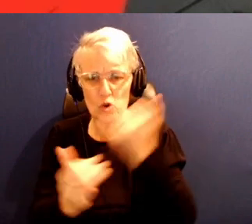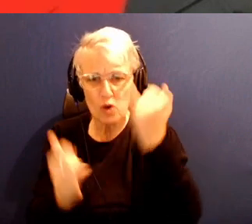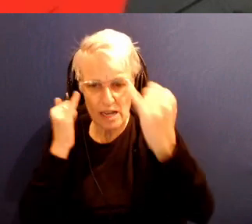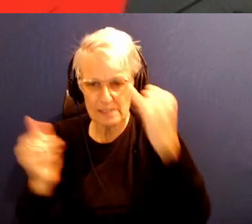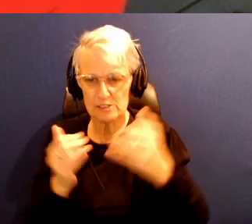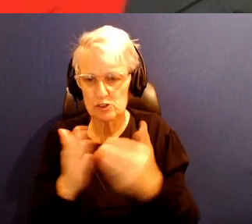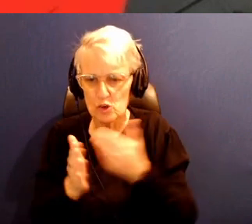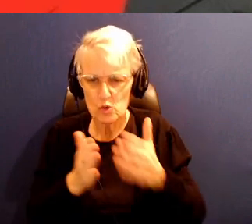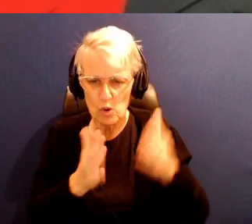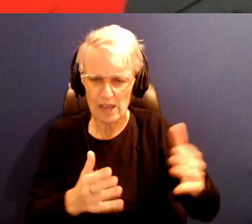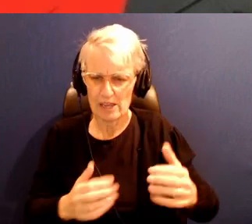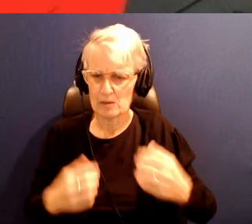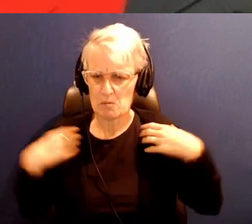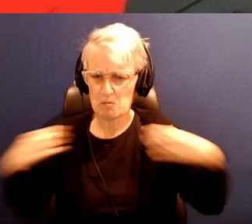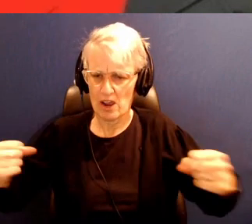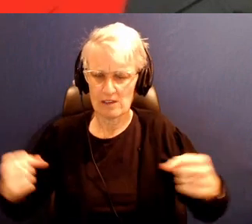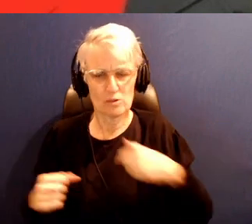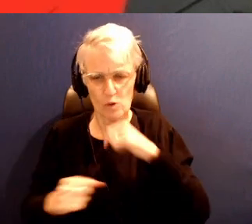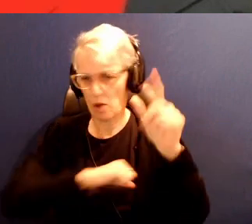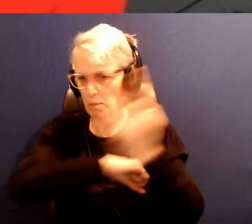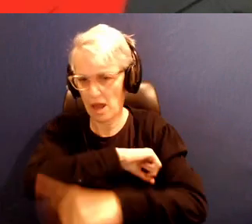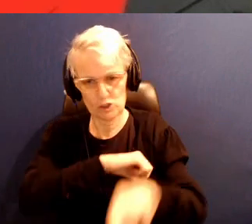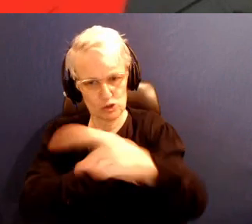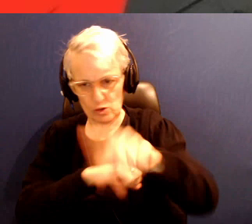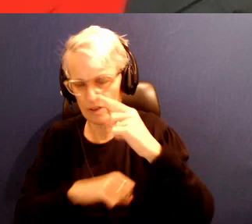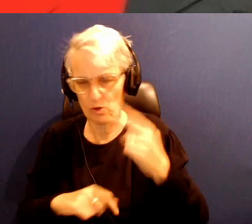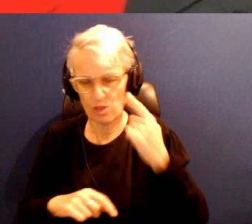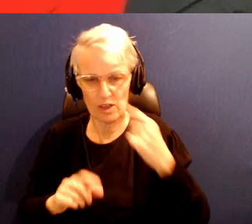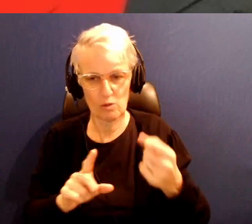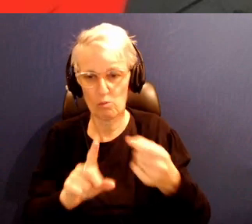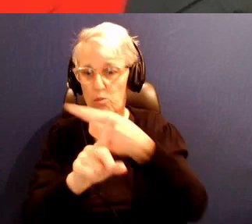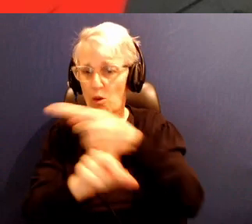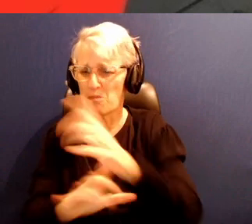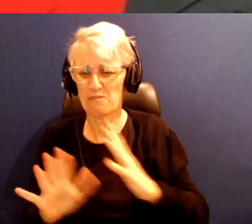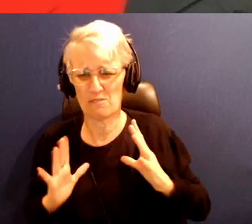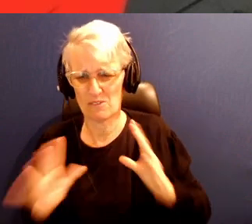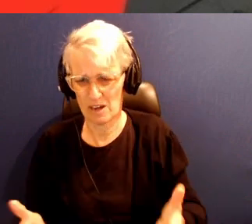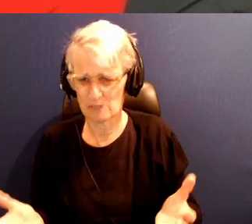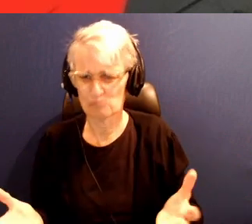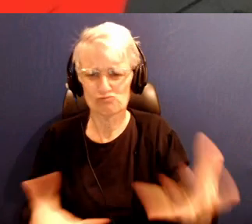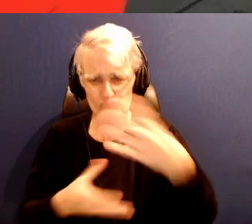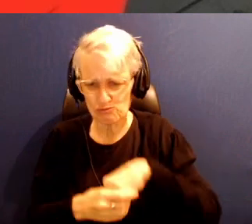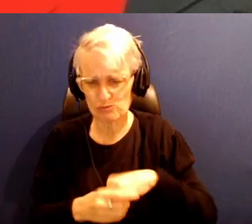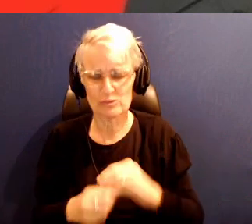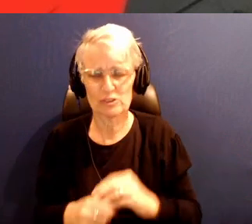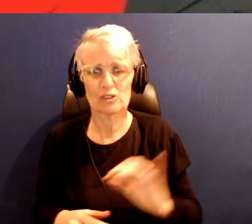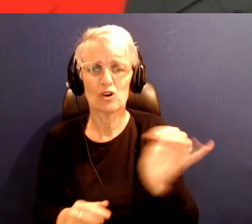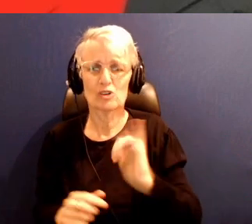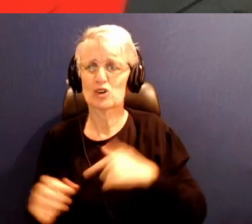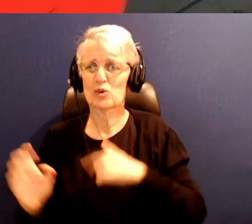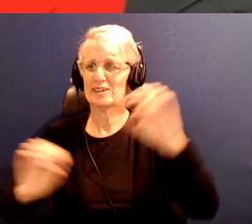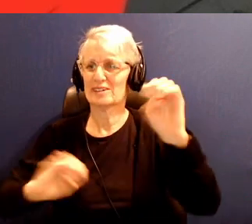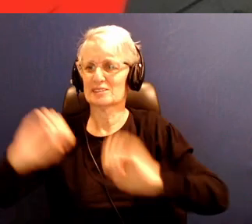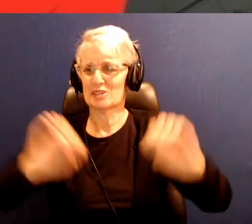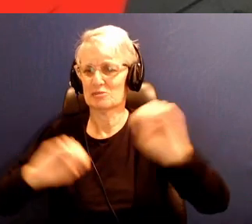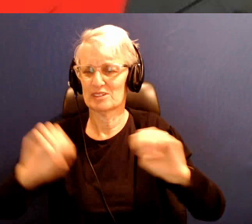ways of doing things. Be bold. You won't be penalized for thinking outside the box. We are also